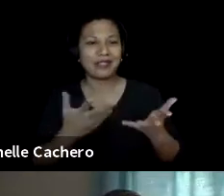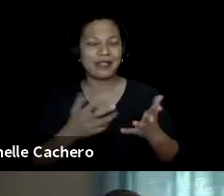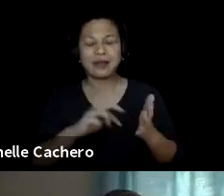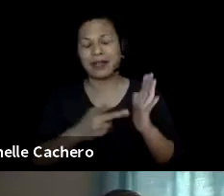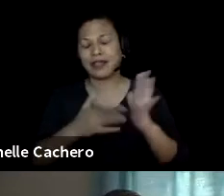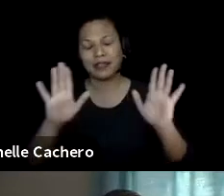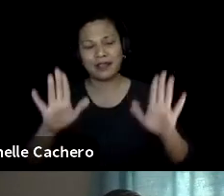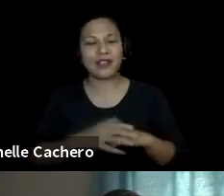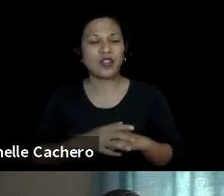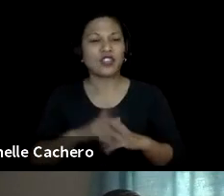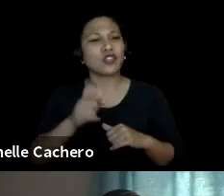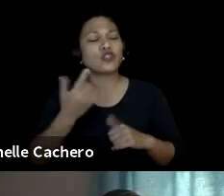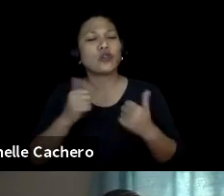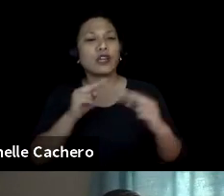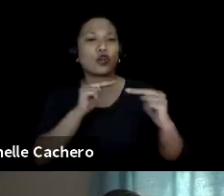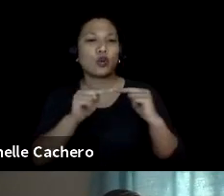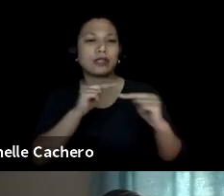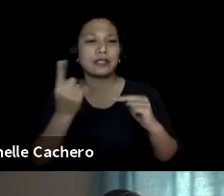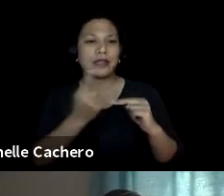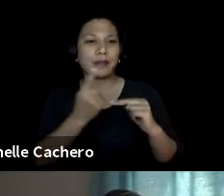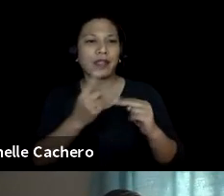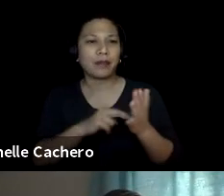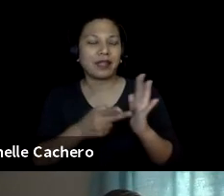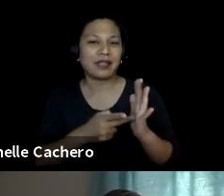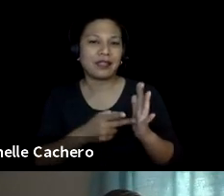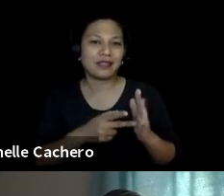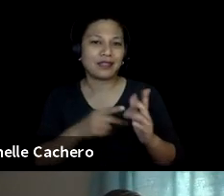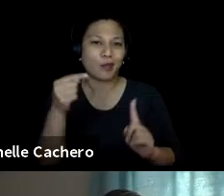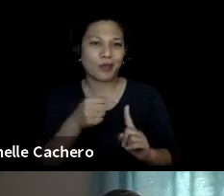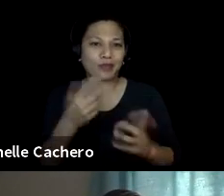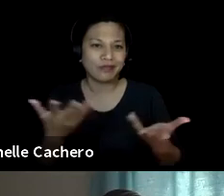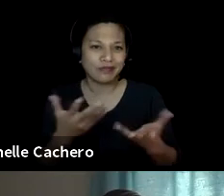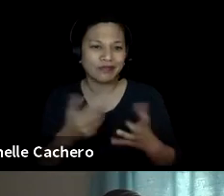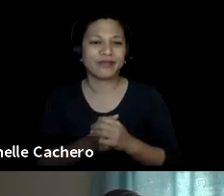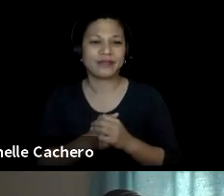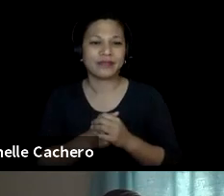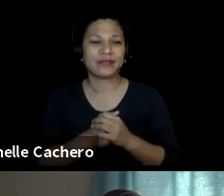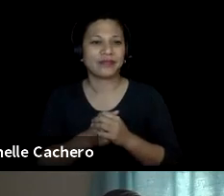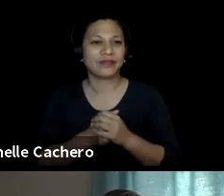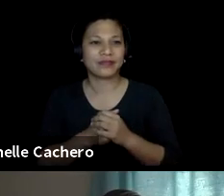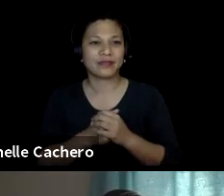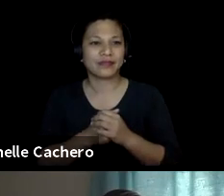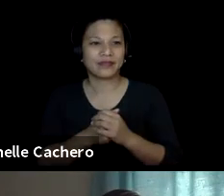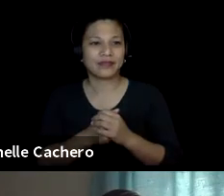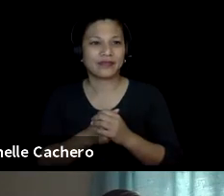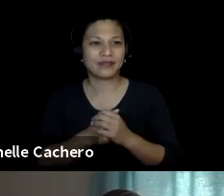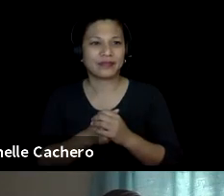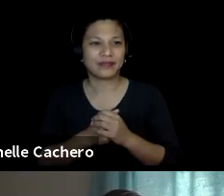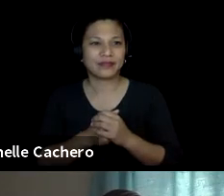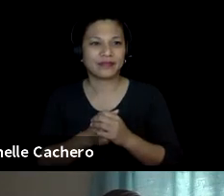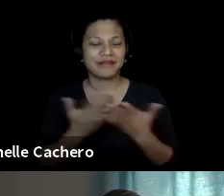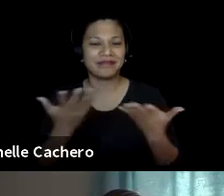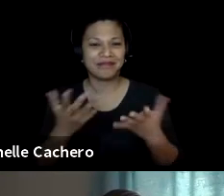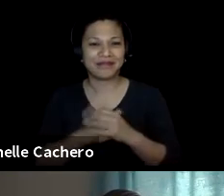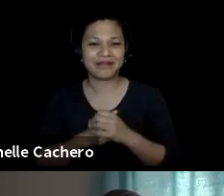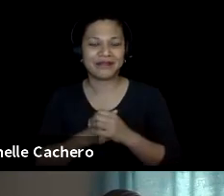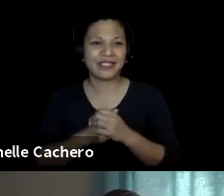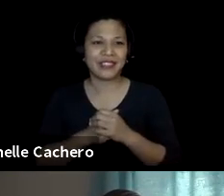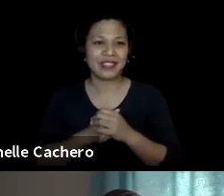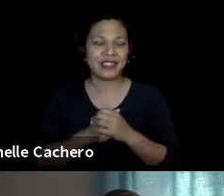it would just kind of, it will fall flat. Then you'll never have that representation. And so, yeah, it